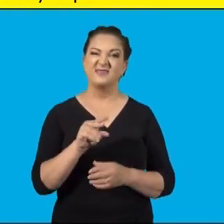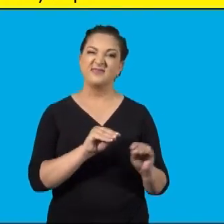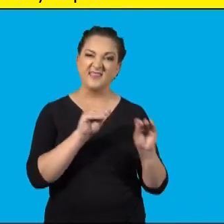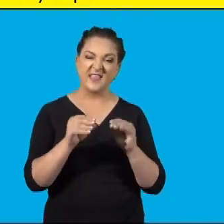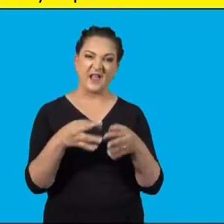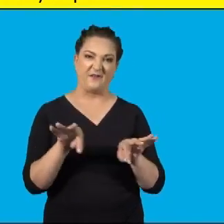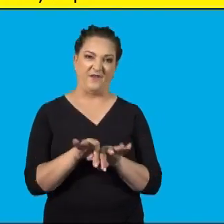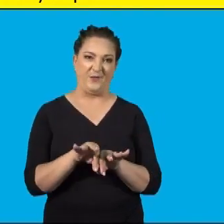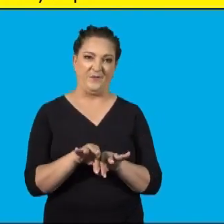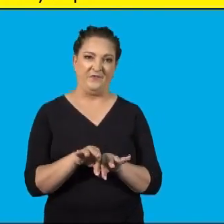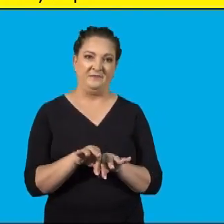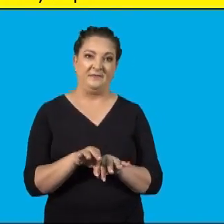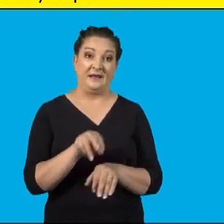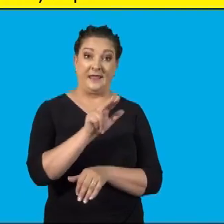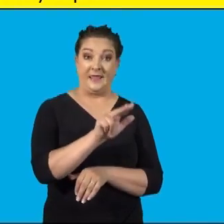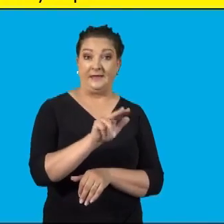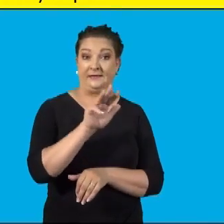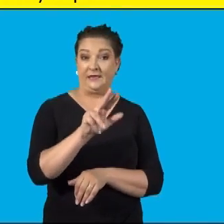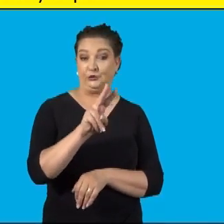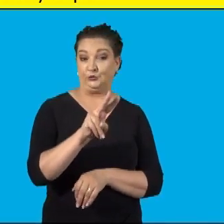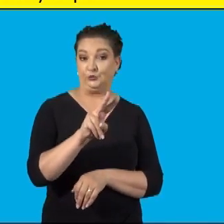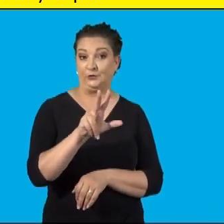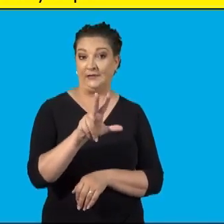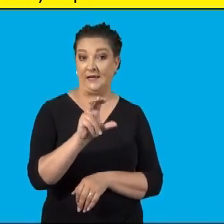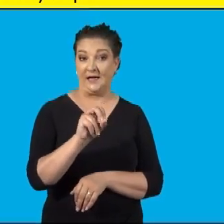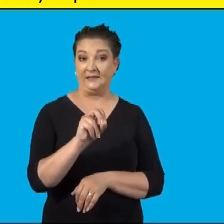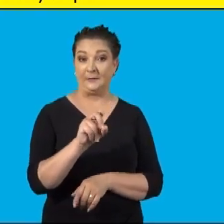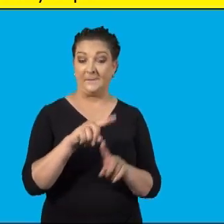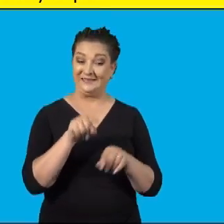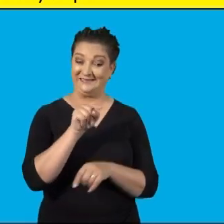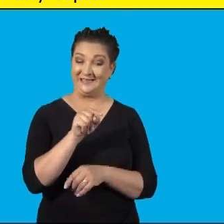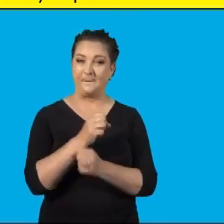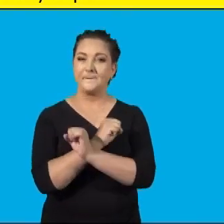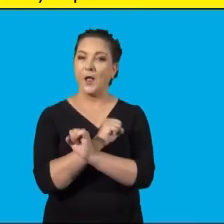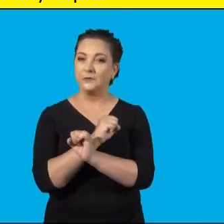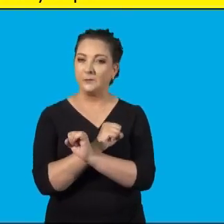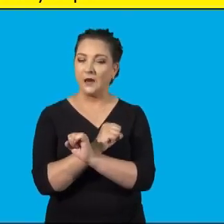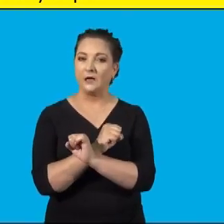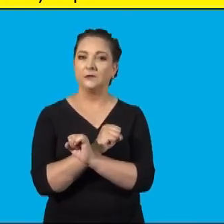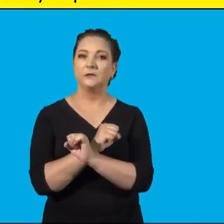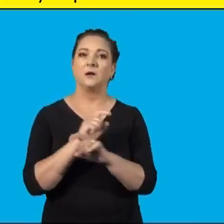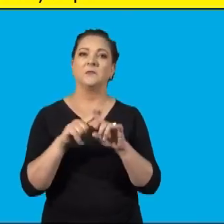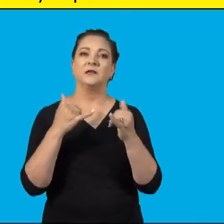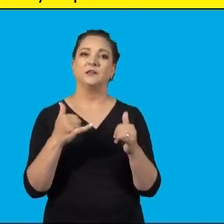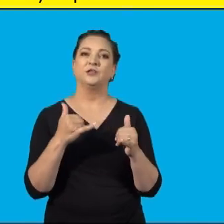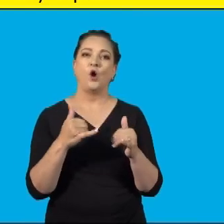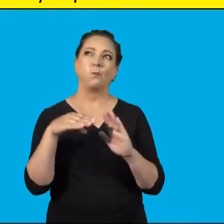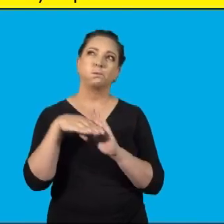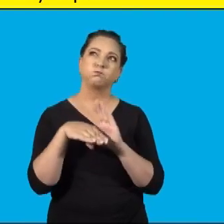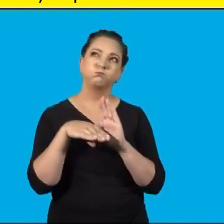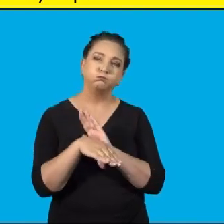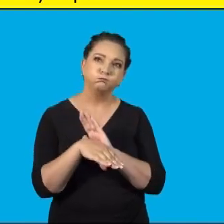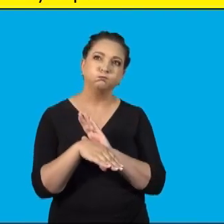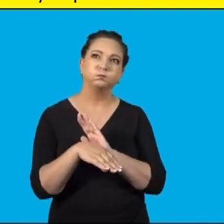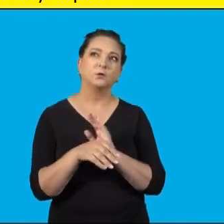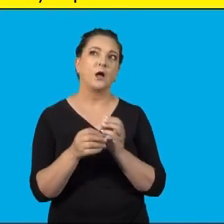89,280. That is the carrying value. Then I'll say that 89,280, I multiply that by the depreciation